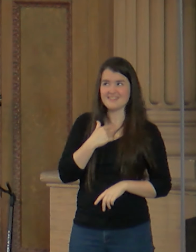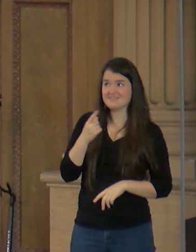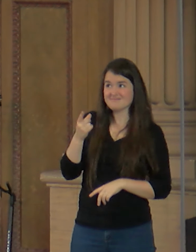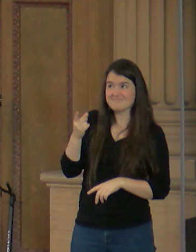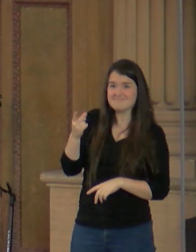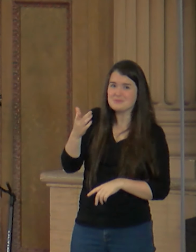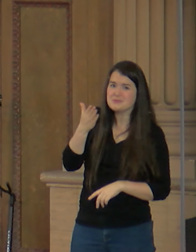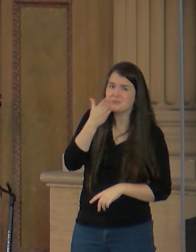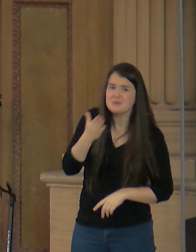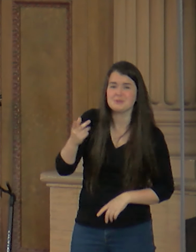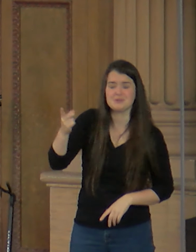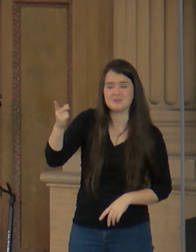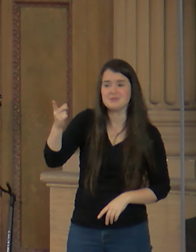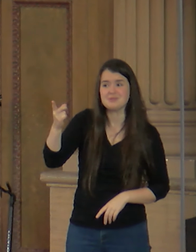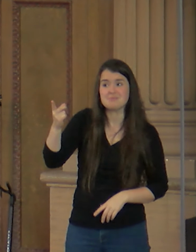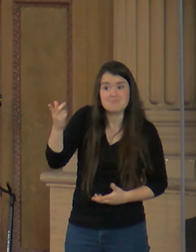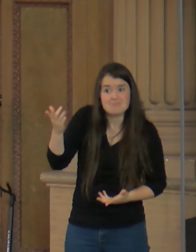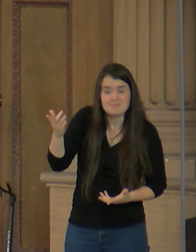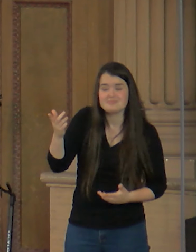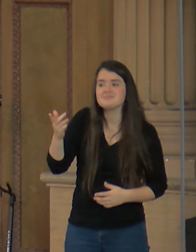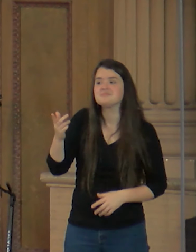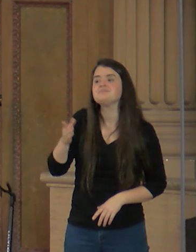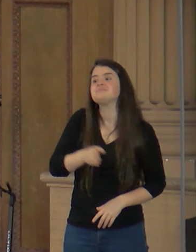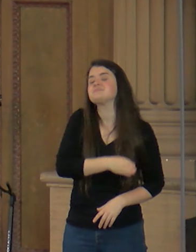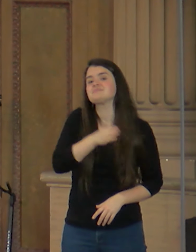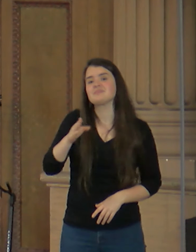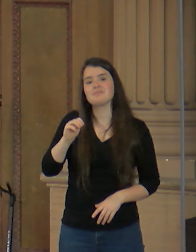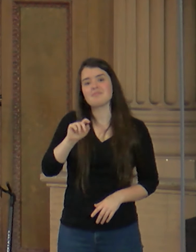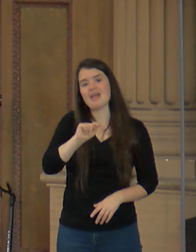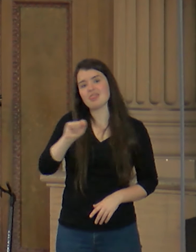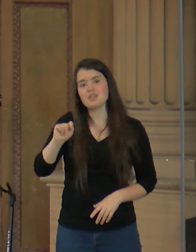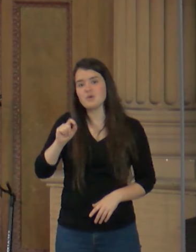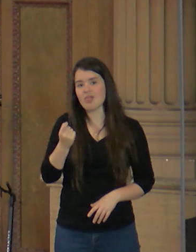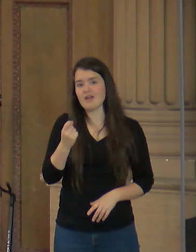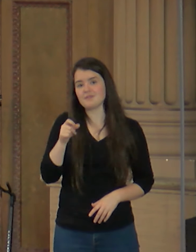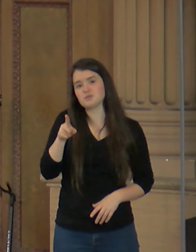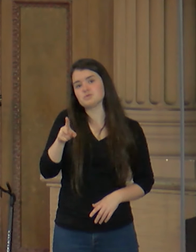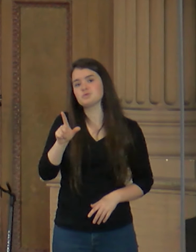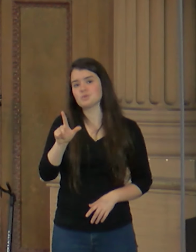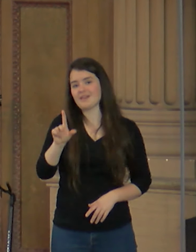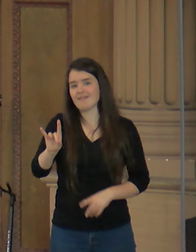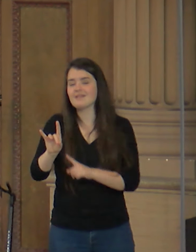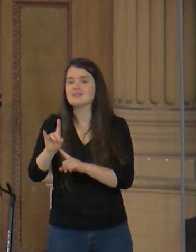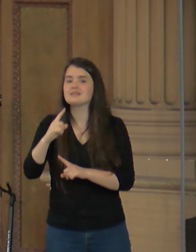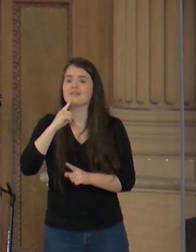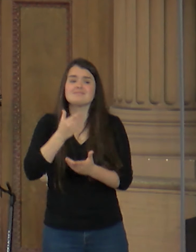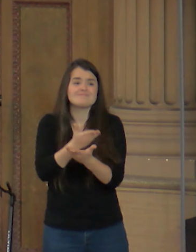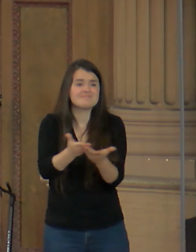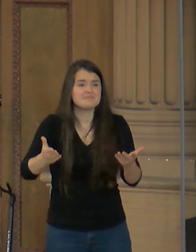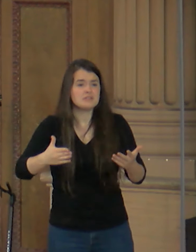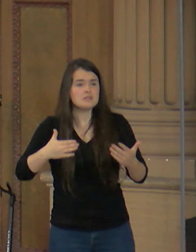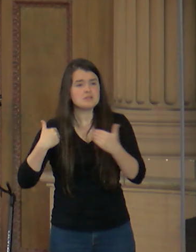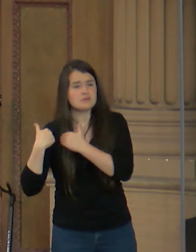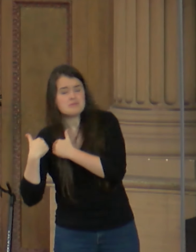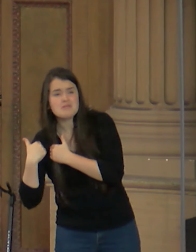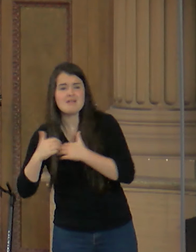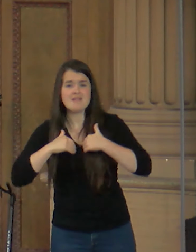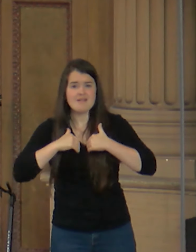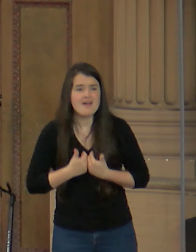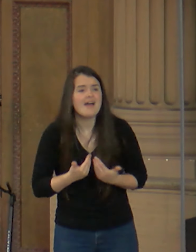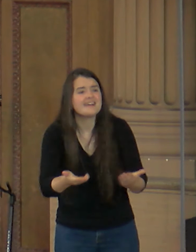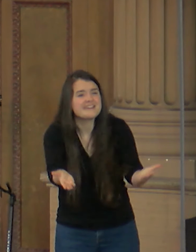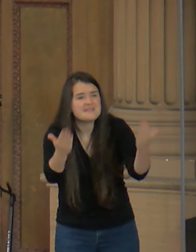And Jesus said in Matthew 11, verse 28, "Come to me, all who labor and are heavy laden, and I will give you rest. Take my yoke